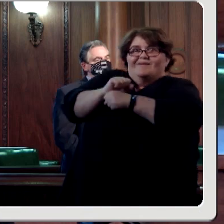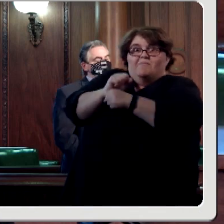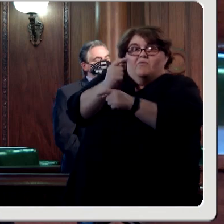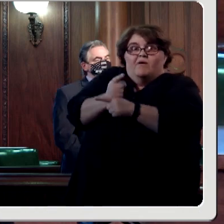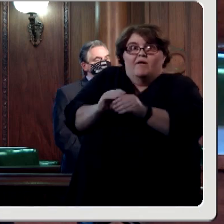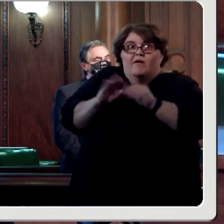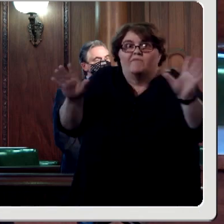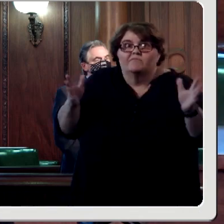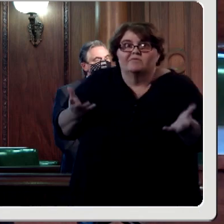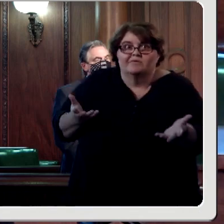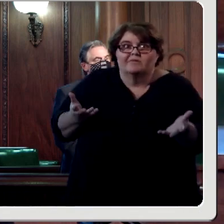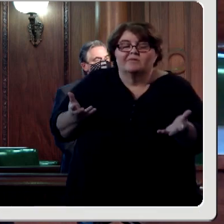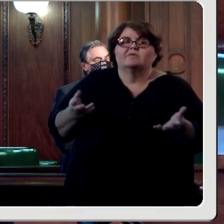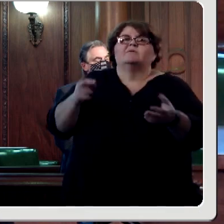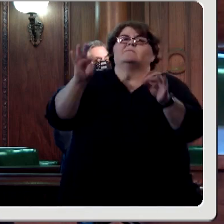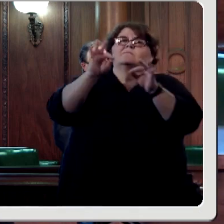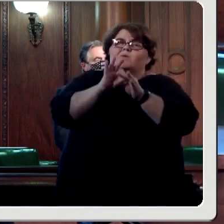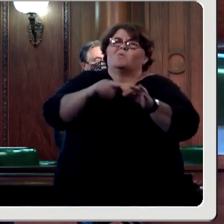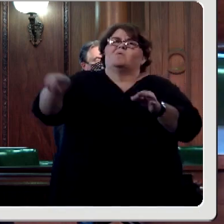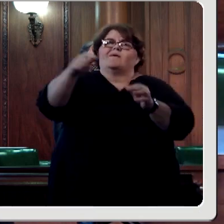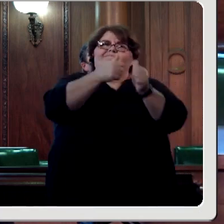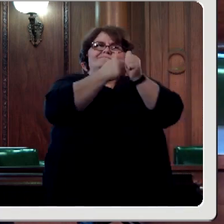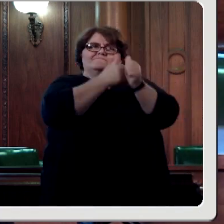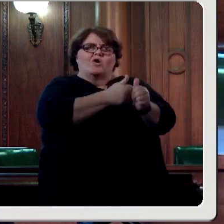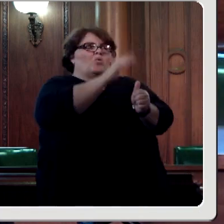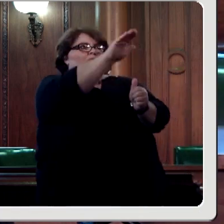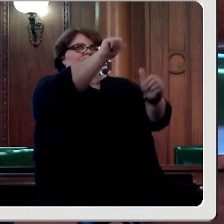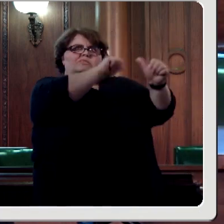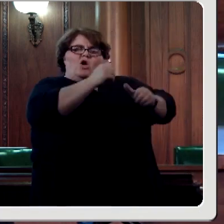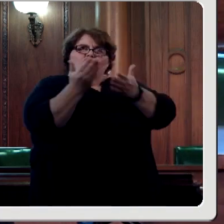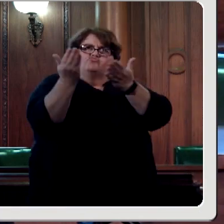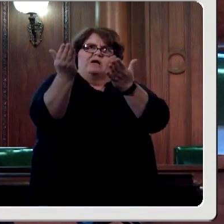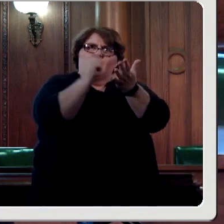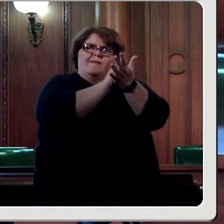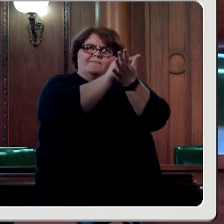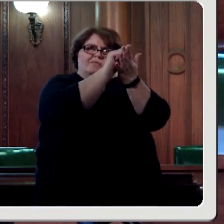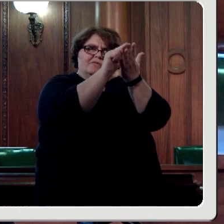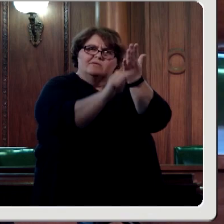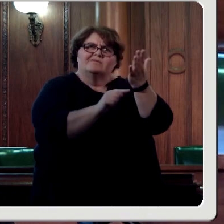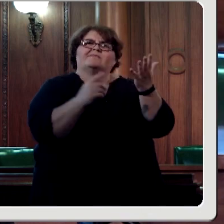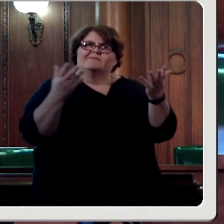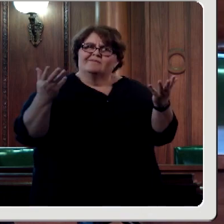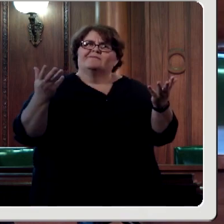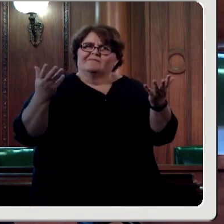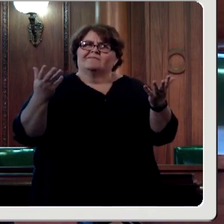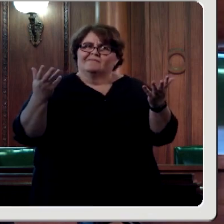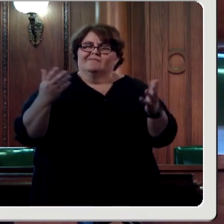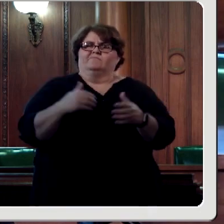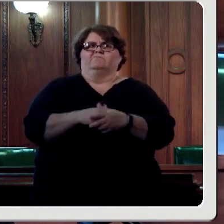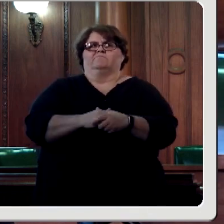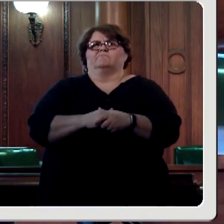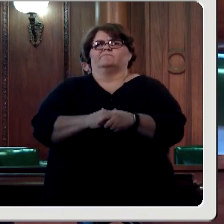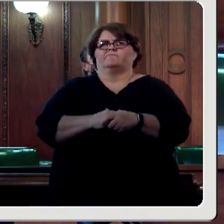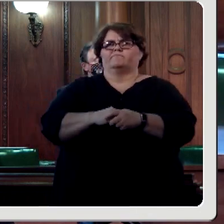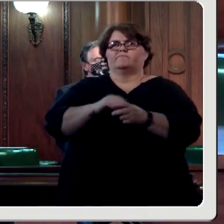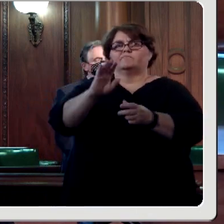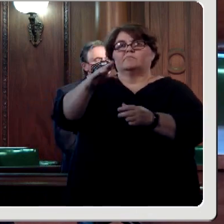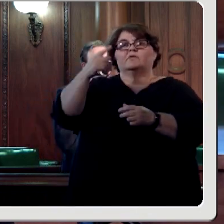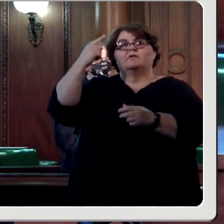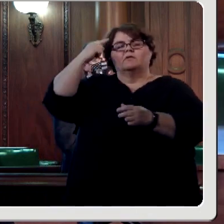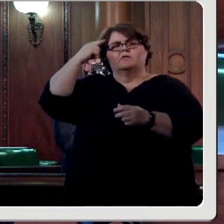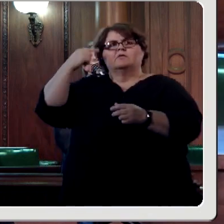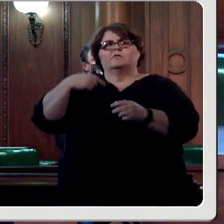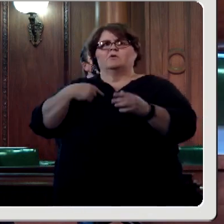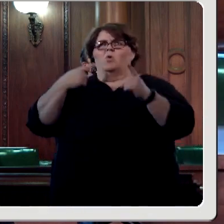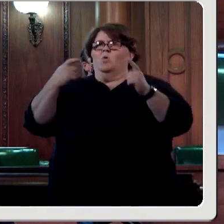consistent with our core values of reverence, where we honor the dignity of all people, justice, where we do what's